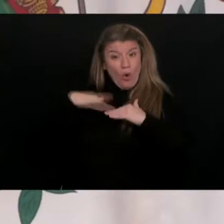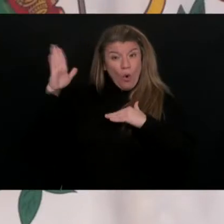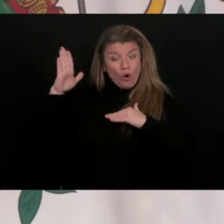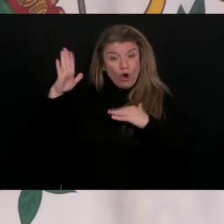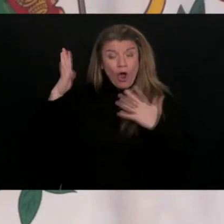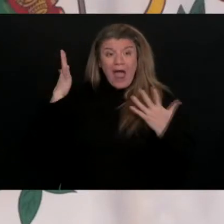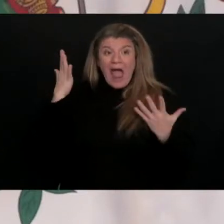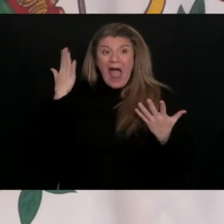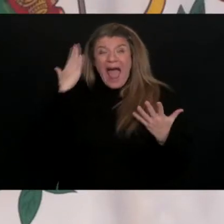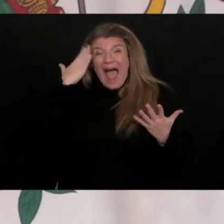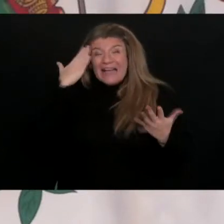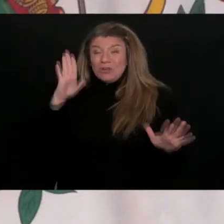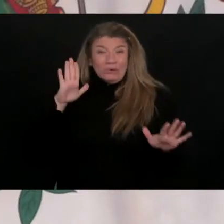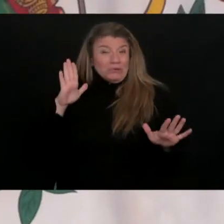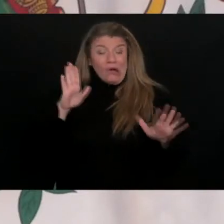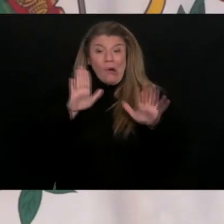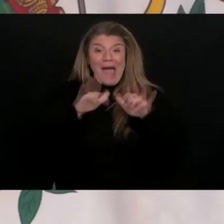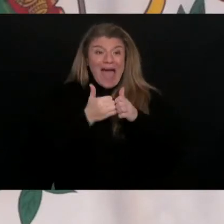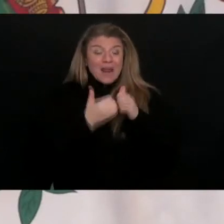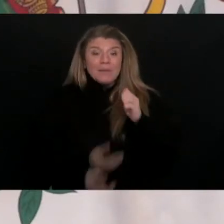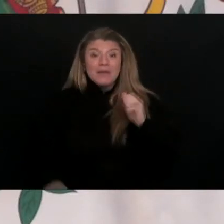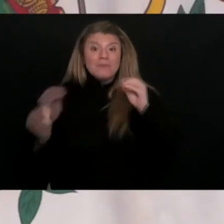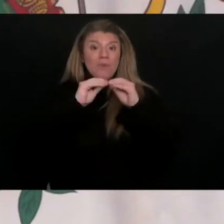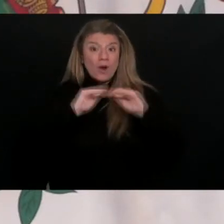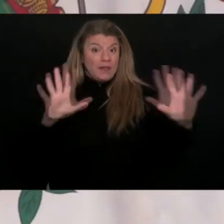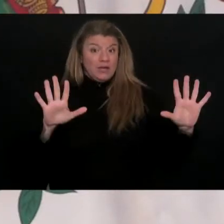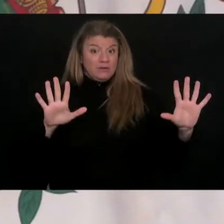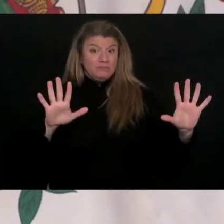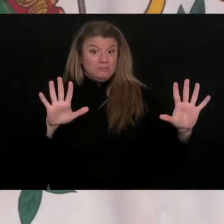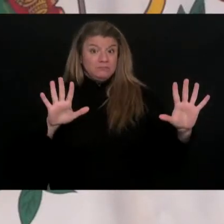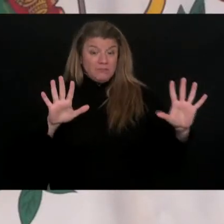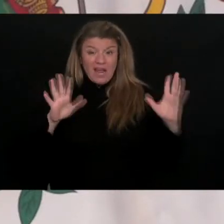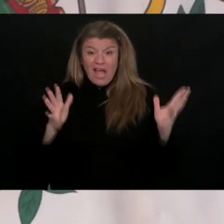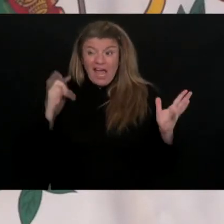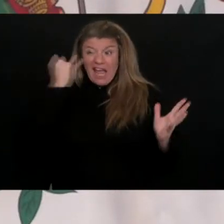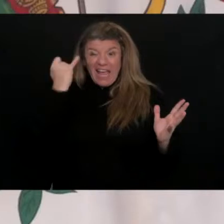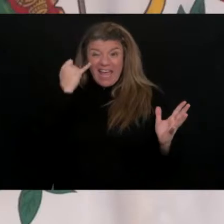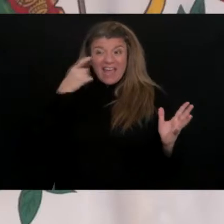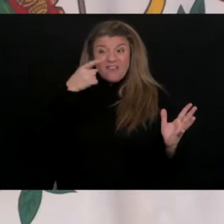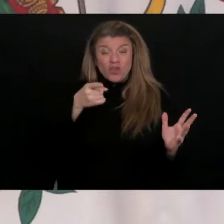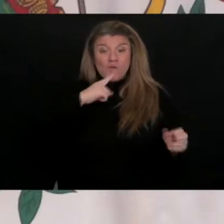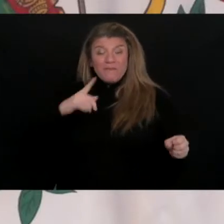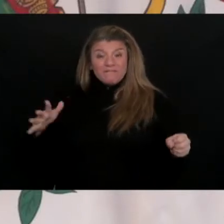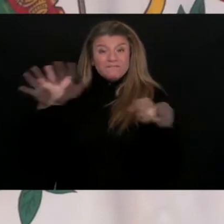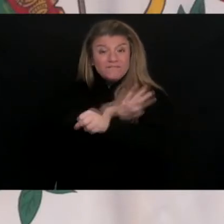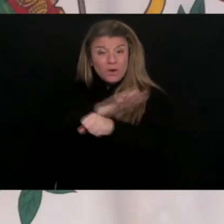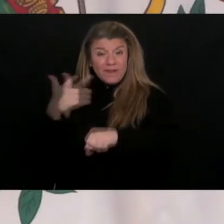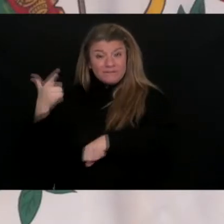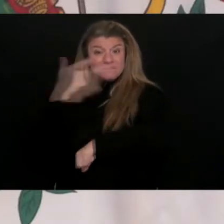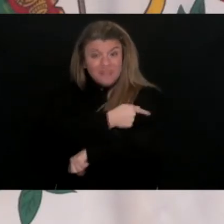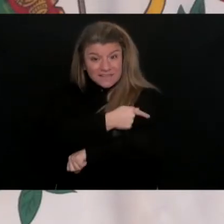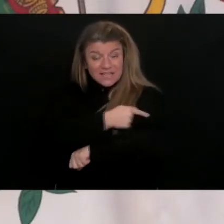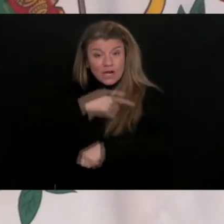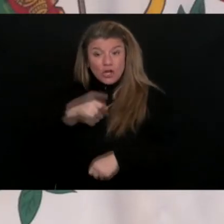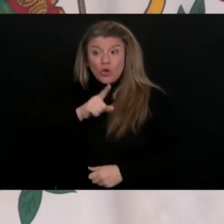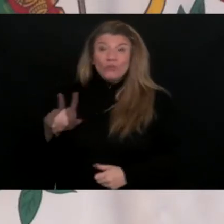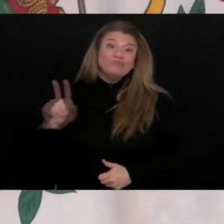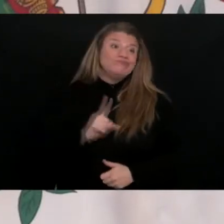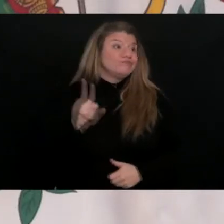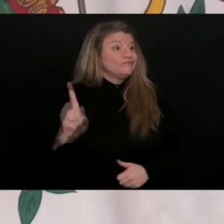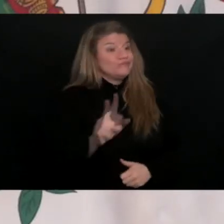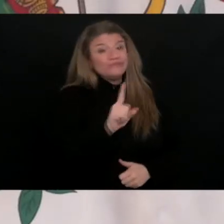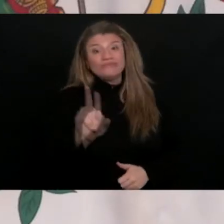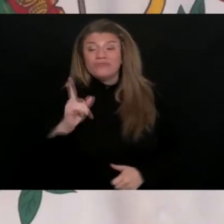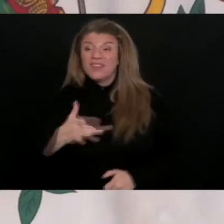know how to make it any plainer than just this. If you've been fully vaccinated and you're walking around thinking I'm